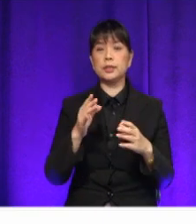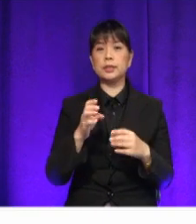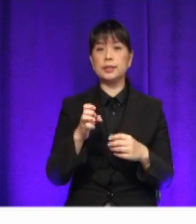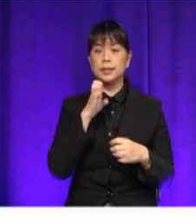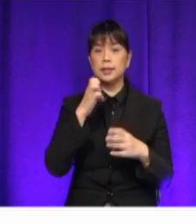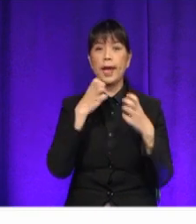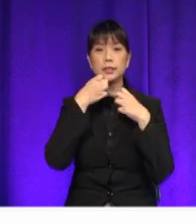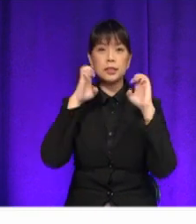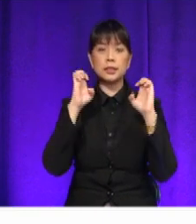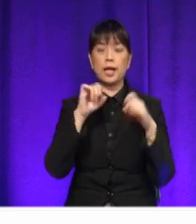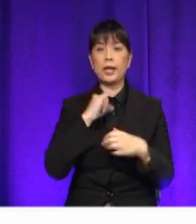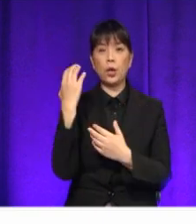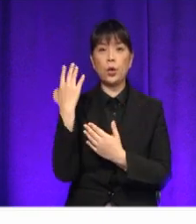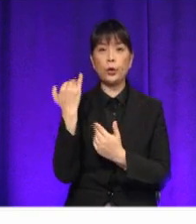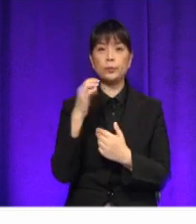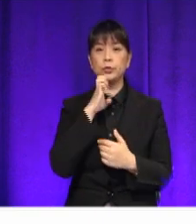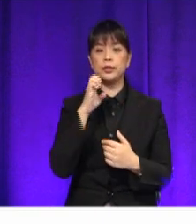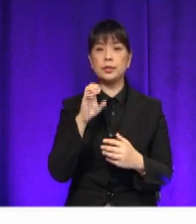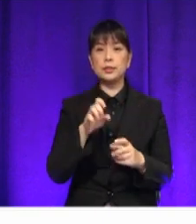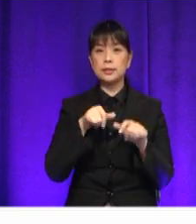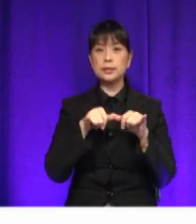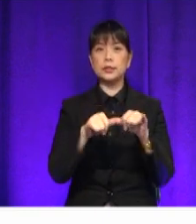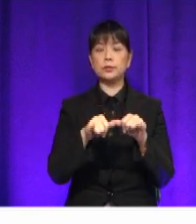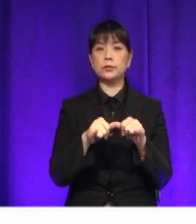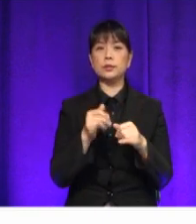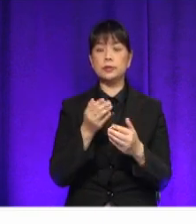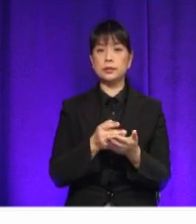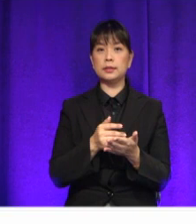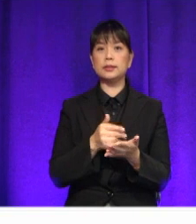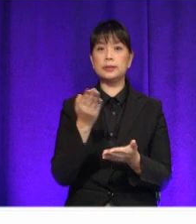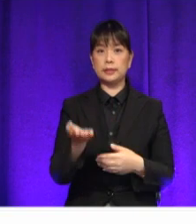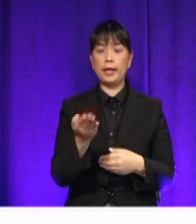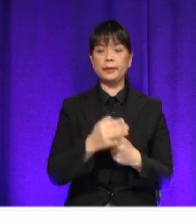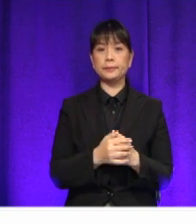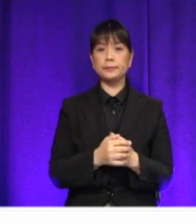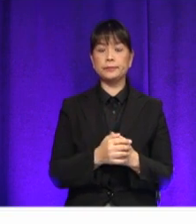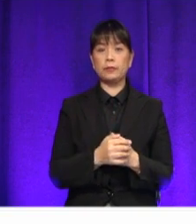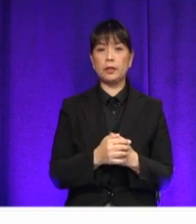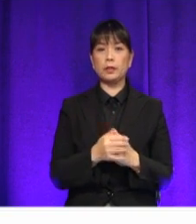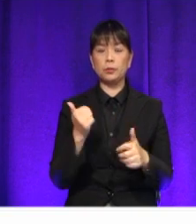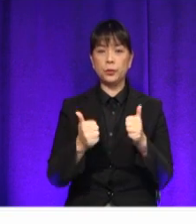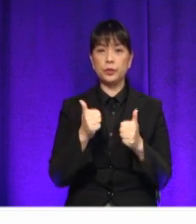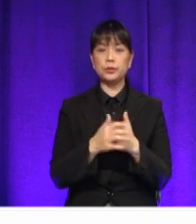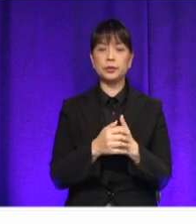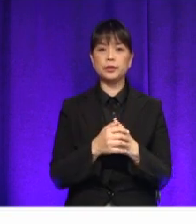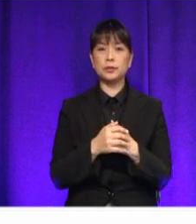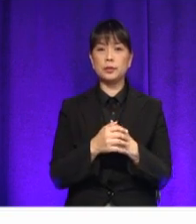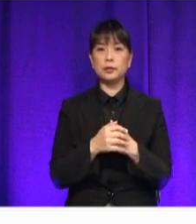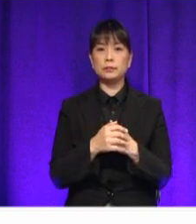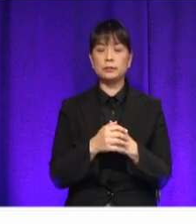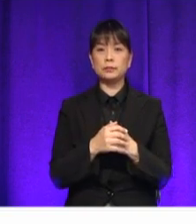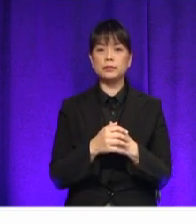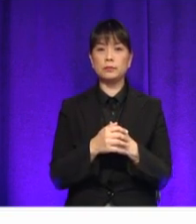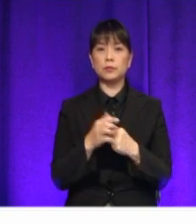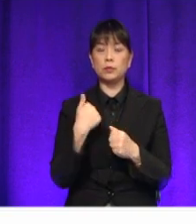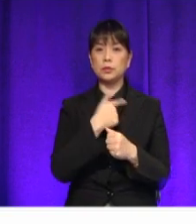if he's still there, but a lot of the teachers were perhaps a bit too strict, which got us down a bit. We weren't allowed